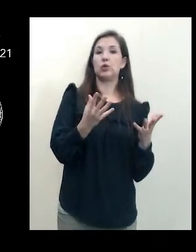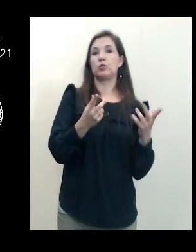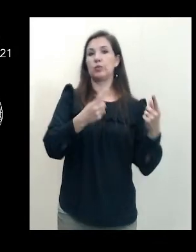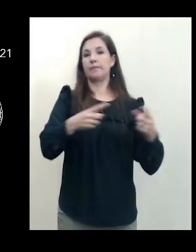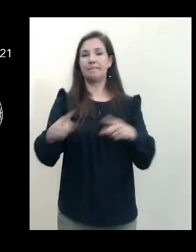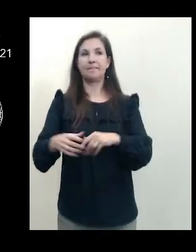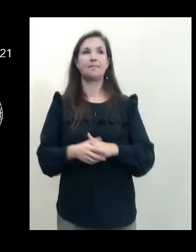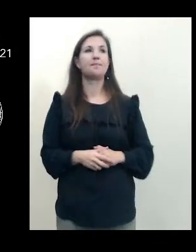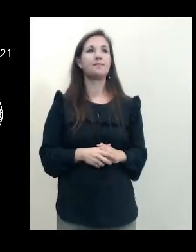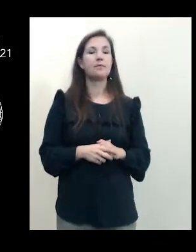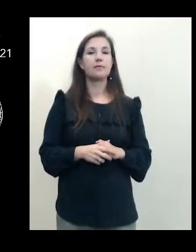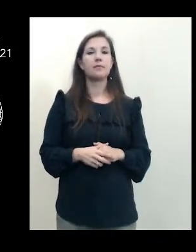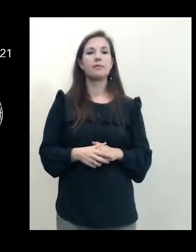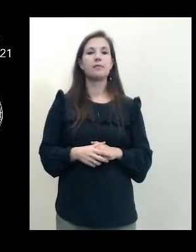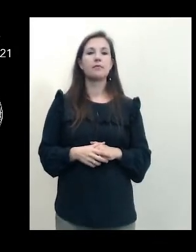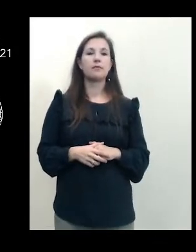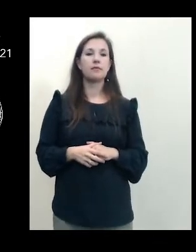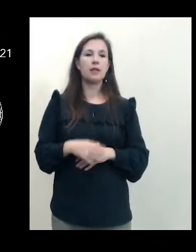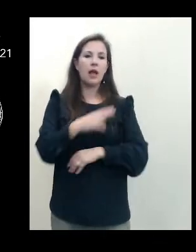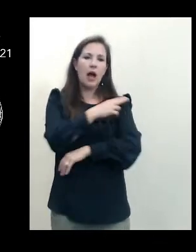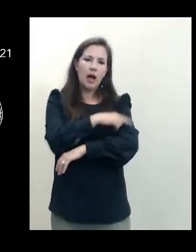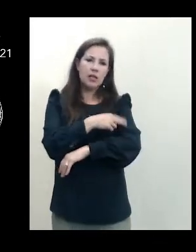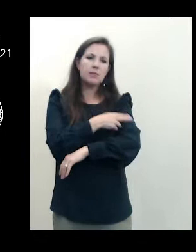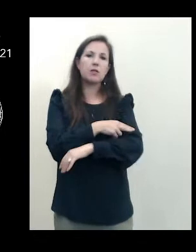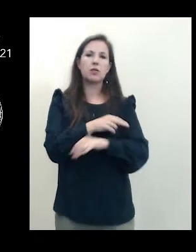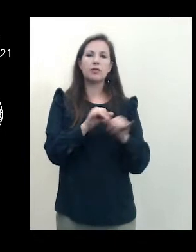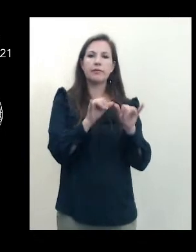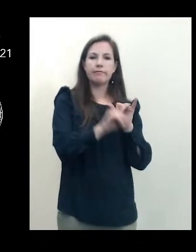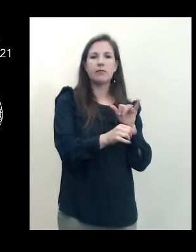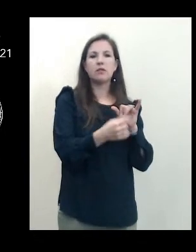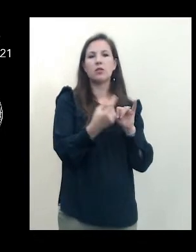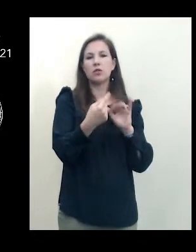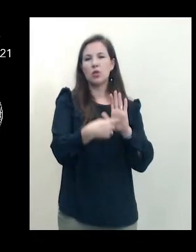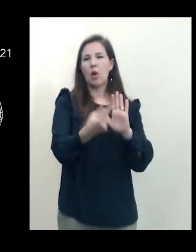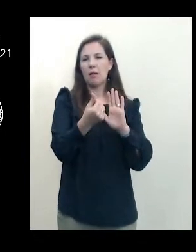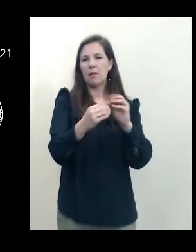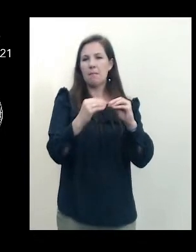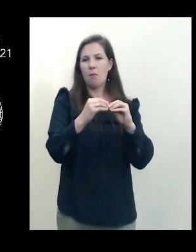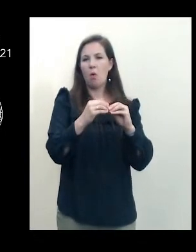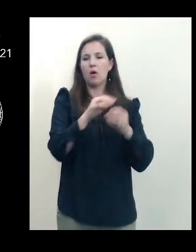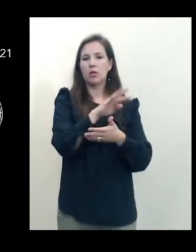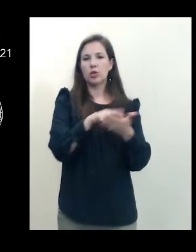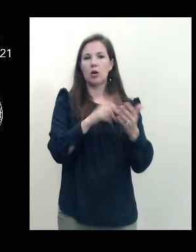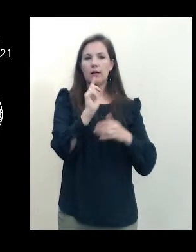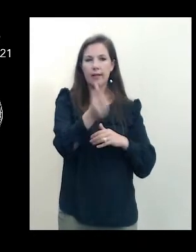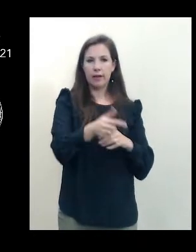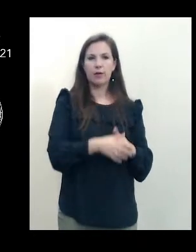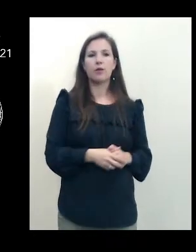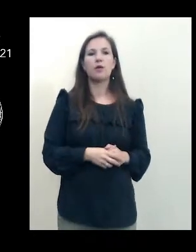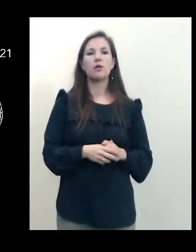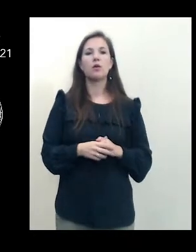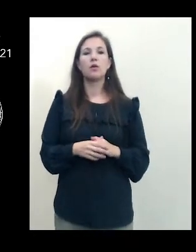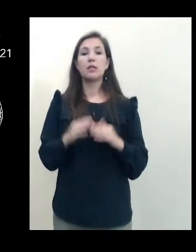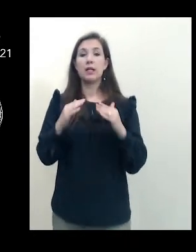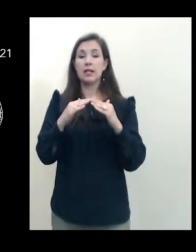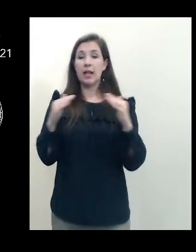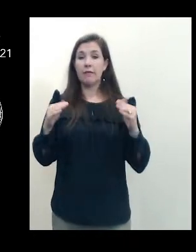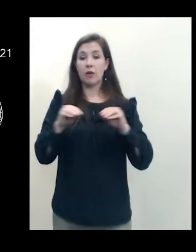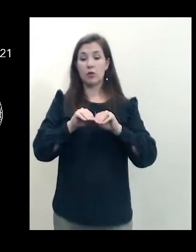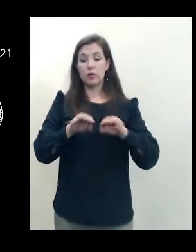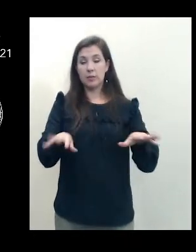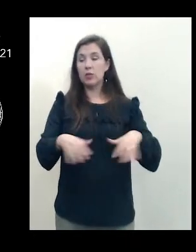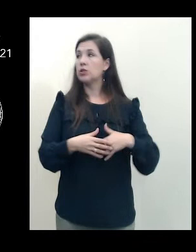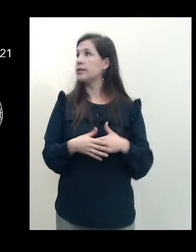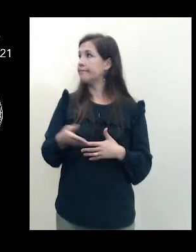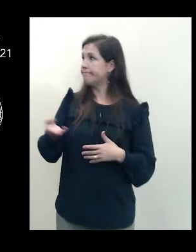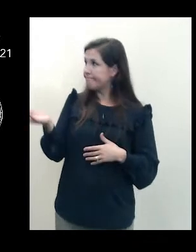presentation. Hospitalizations, we'll show a little bit more about those in the chart later. Levels of county community transmission, pretty much